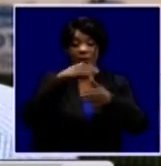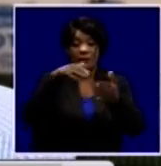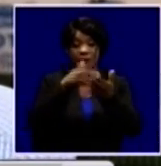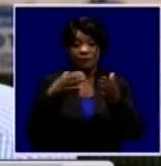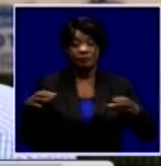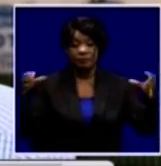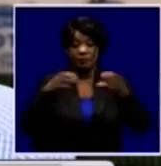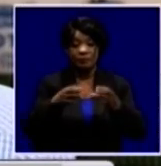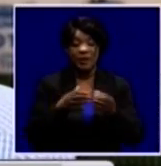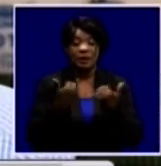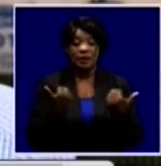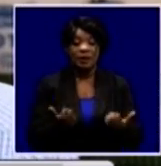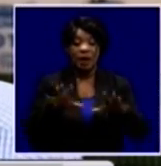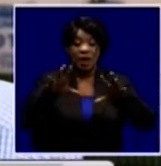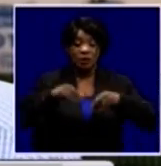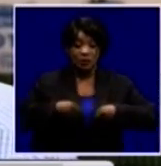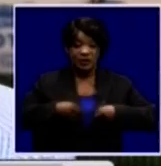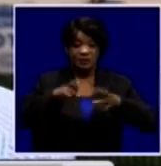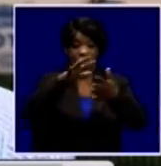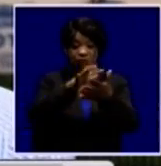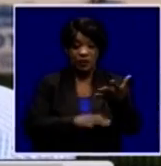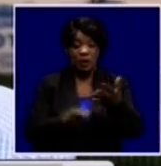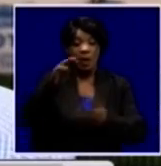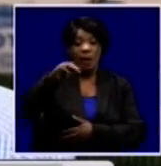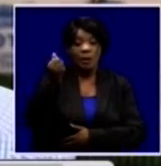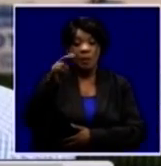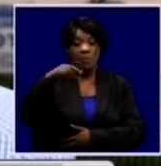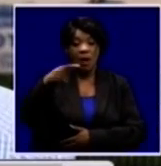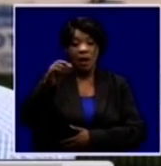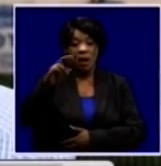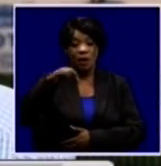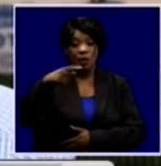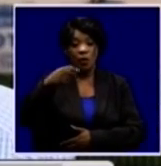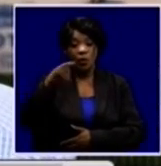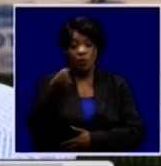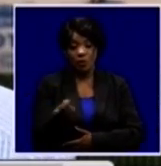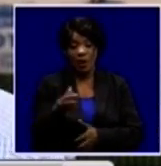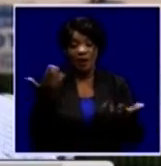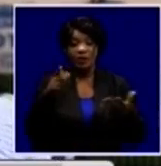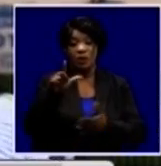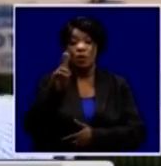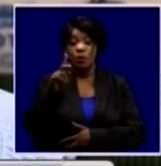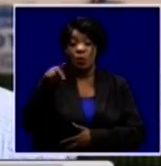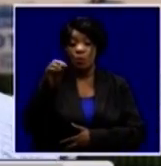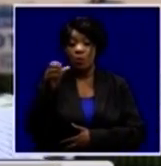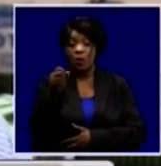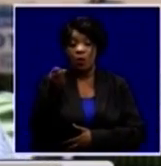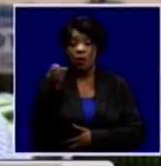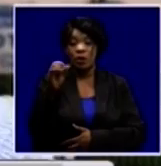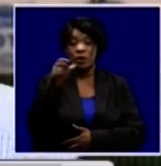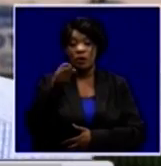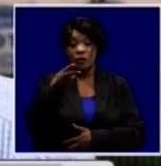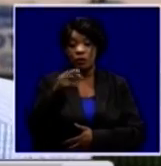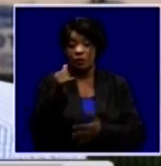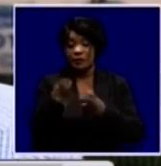has made the following adoptions for Mangango and Lupososhi respectively. Mangango